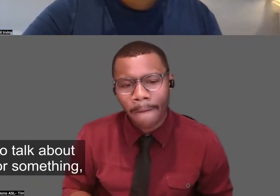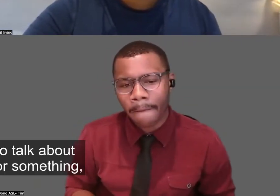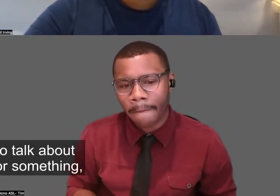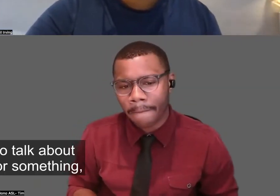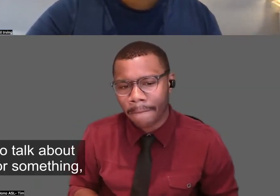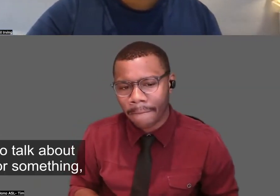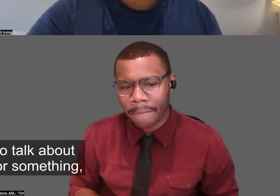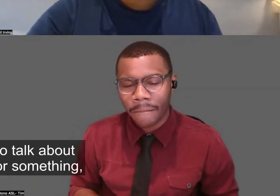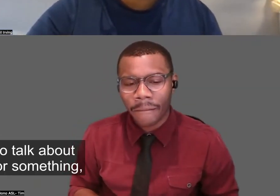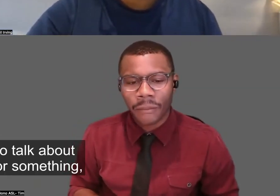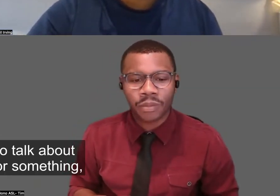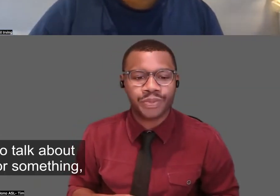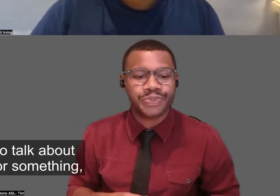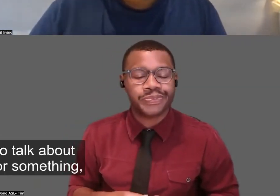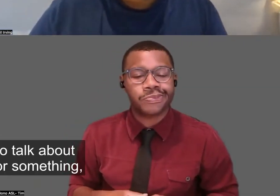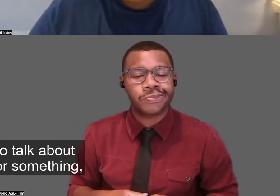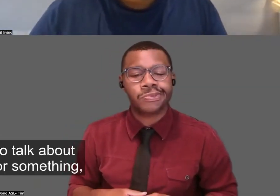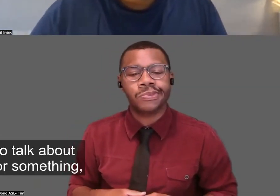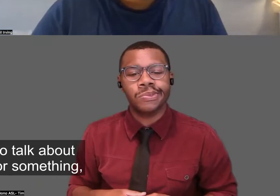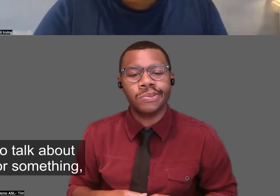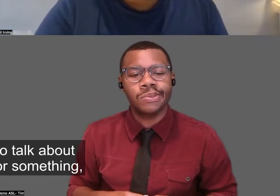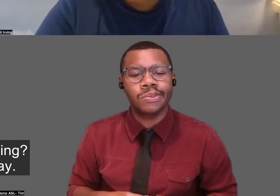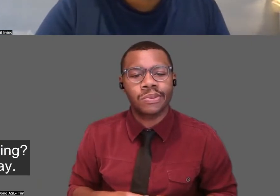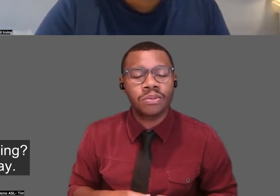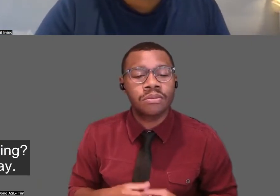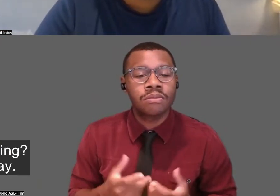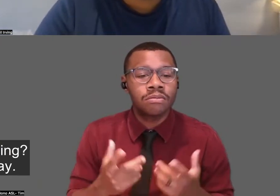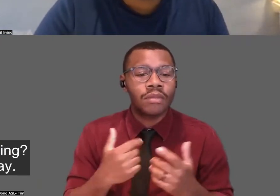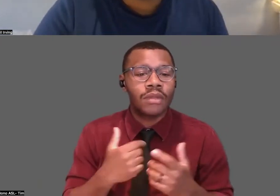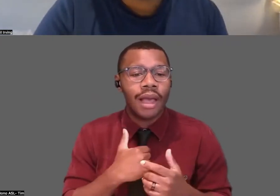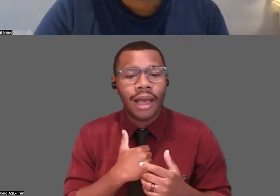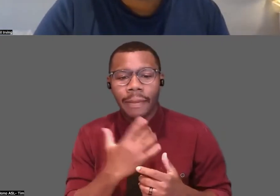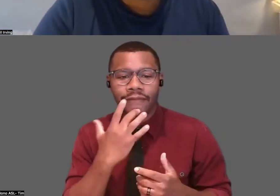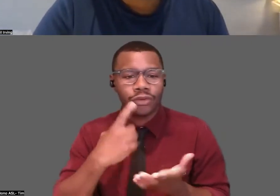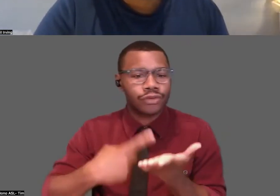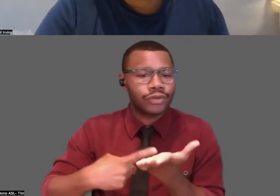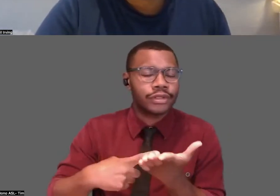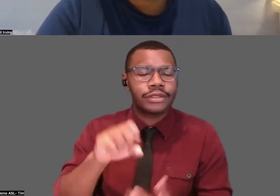I would like to talk about like smushing or something, smashing. Okay.